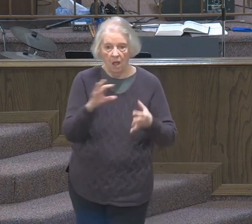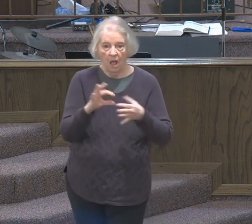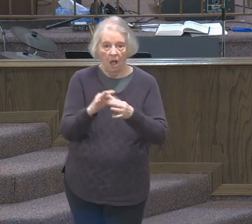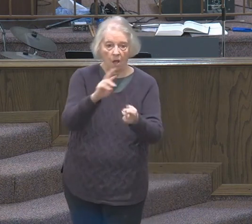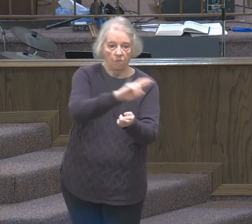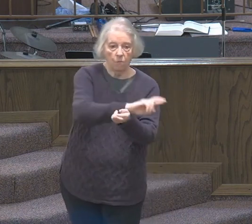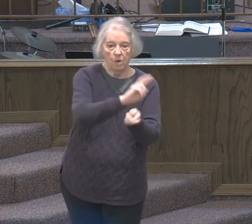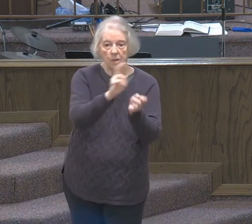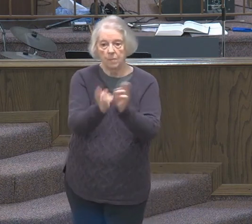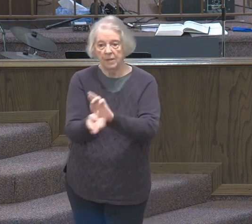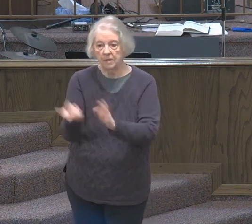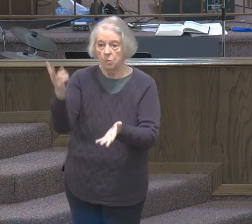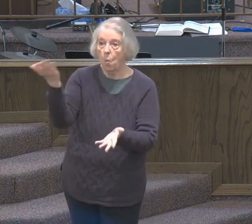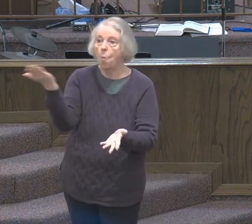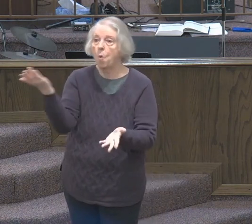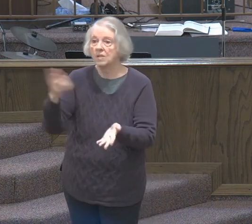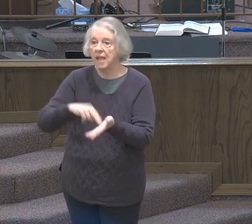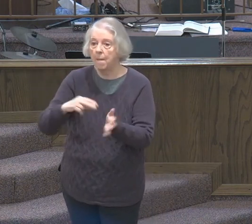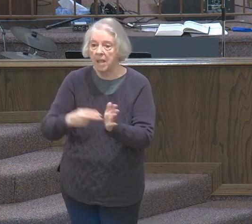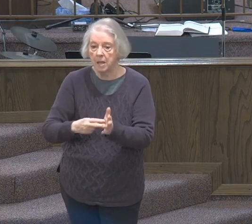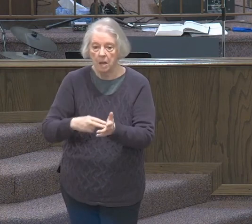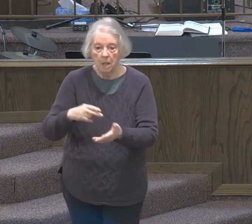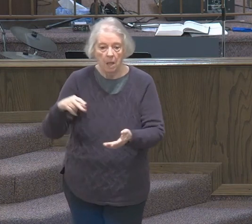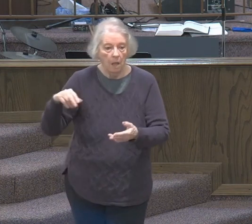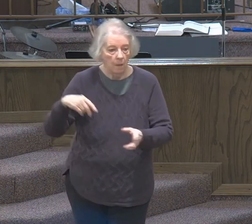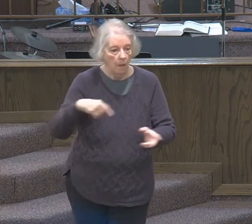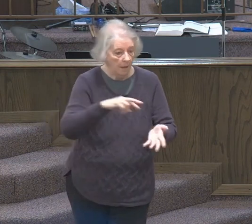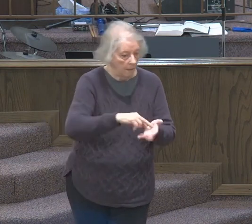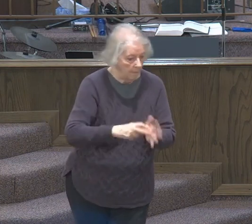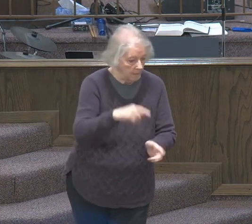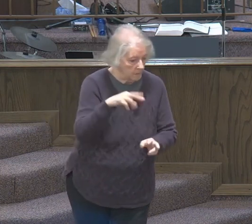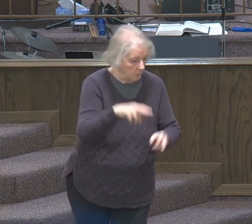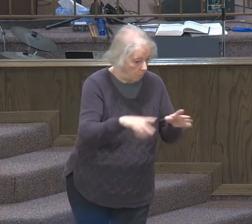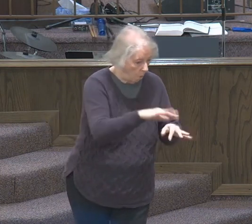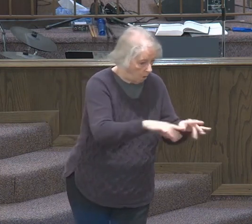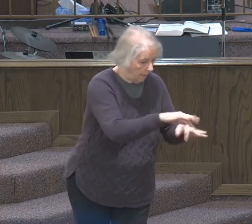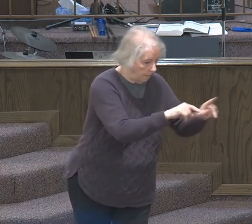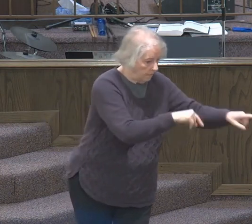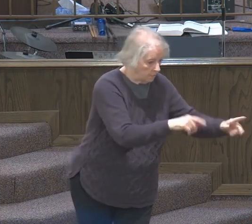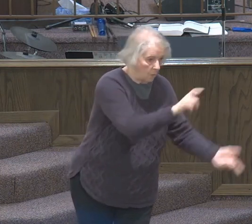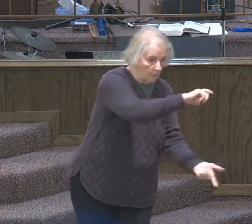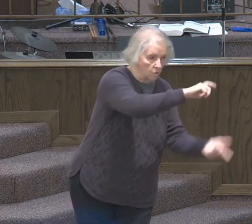So we must live in an attitude of repentance. And so if you hear a message about repentance